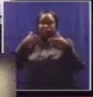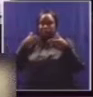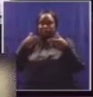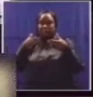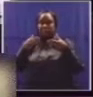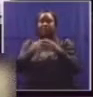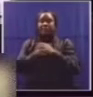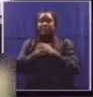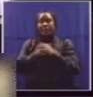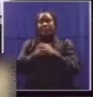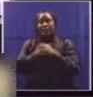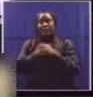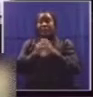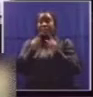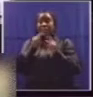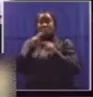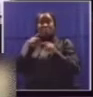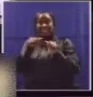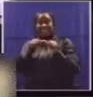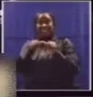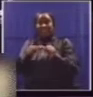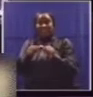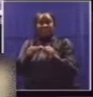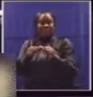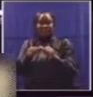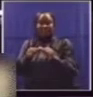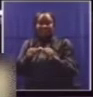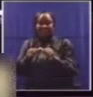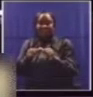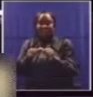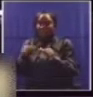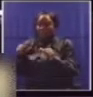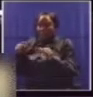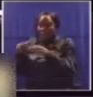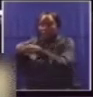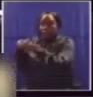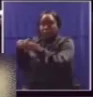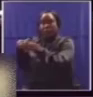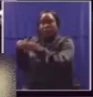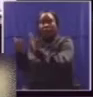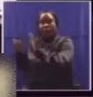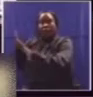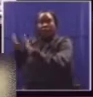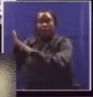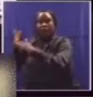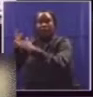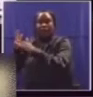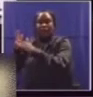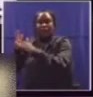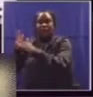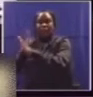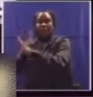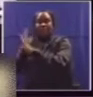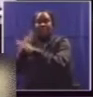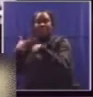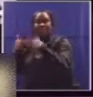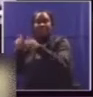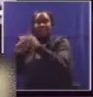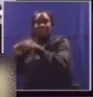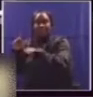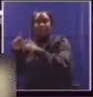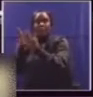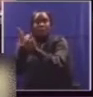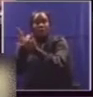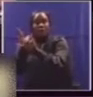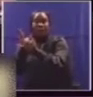not sustainable. In doing so, we can achieve access, equity, and quality, but also drive down costs. I know that there are those of you